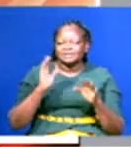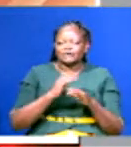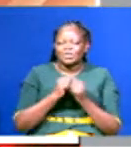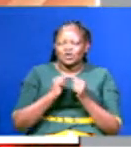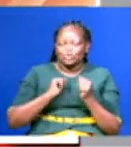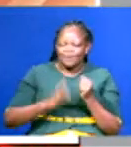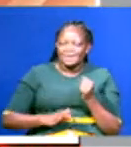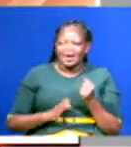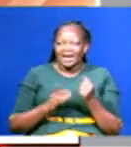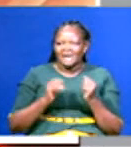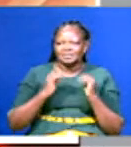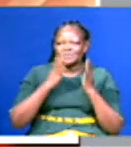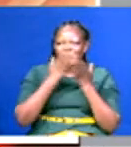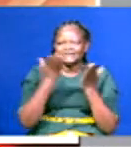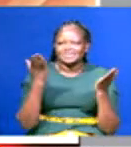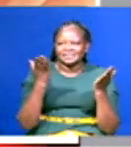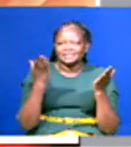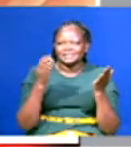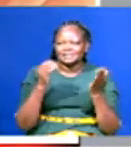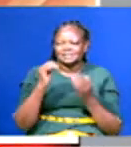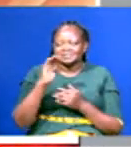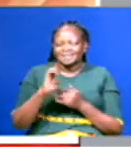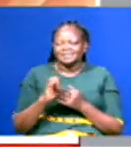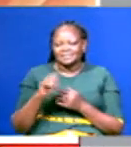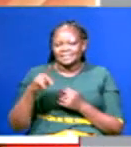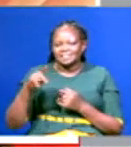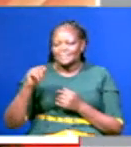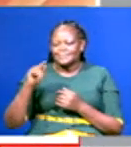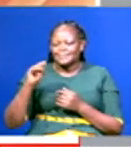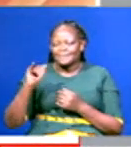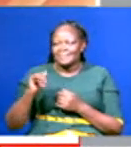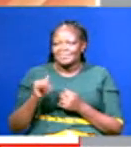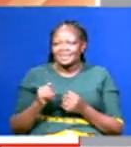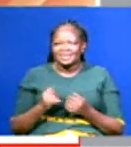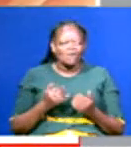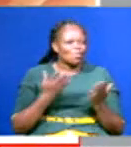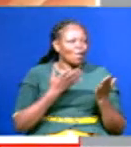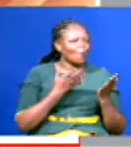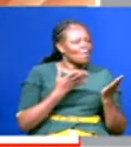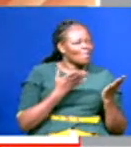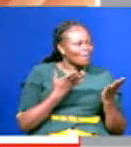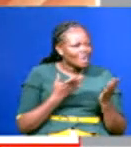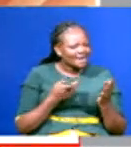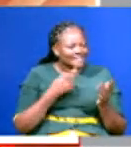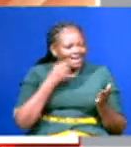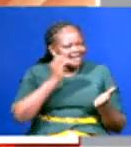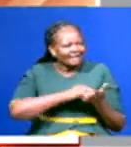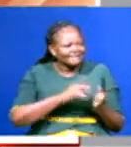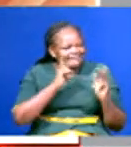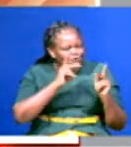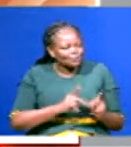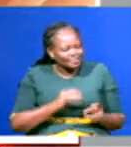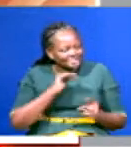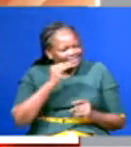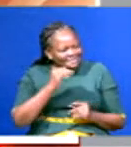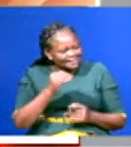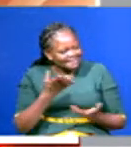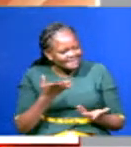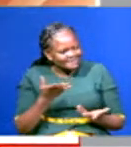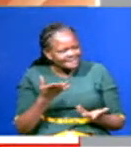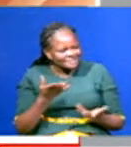What? I celebrate you, Shireen Pami. Ah, where is that? Just say that again, in Kisumu City. In Kisumu City. Kisumu Dala.